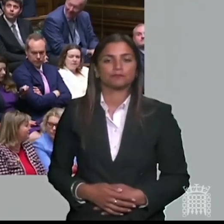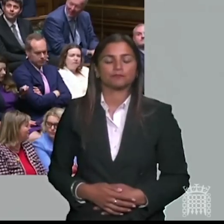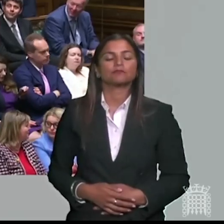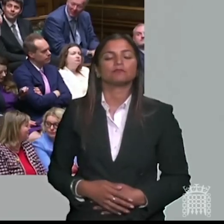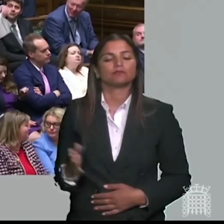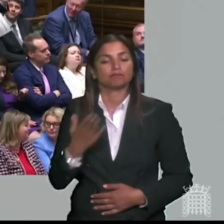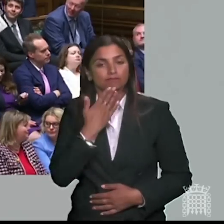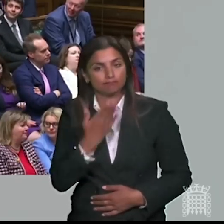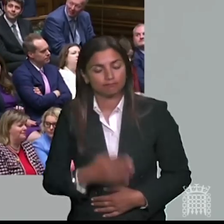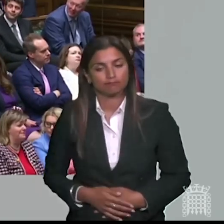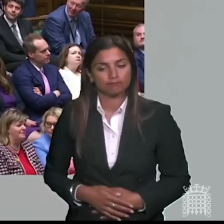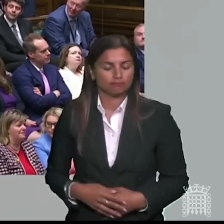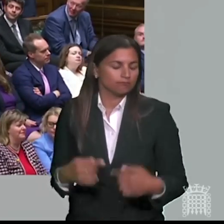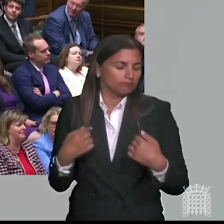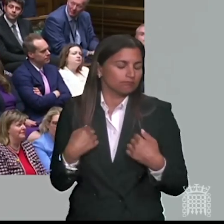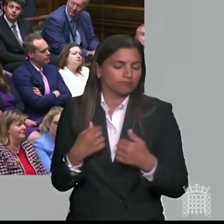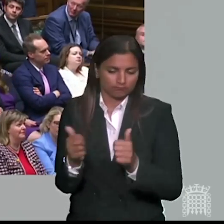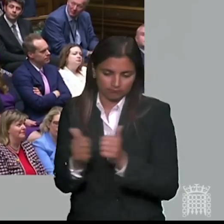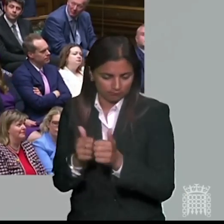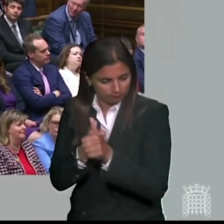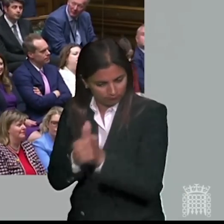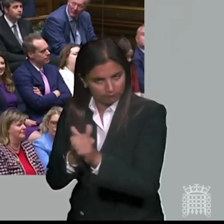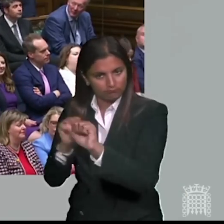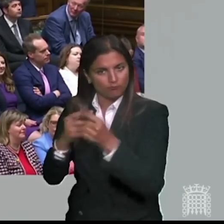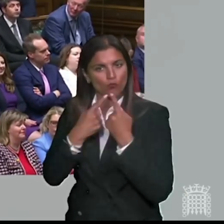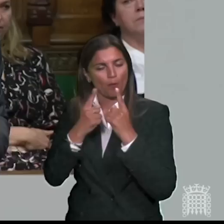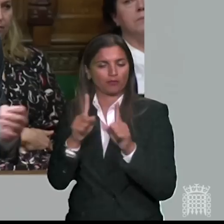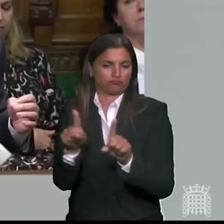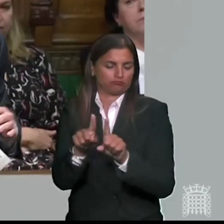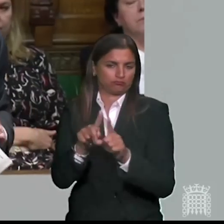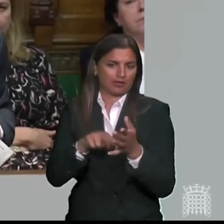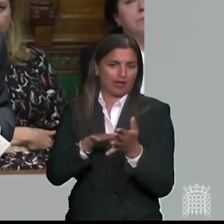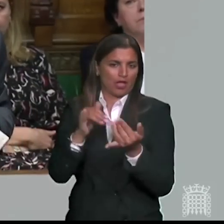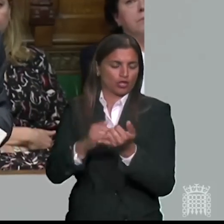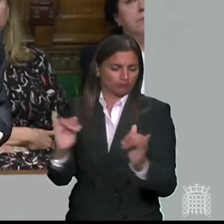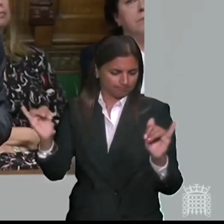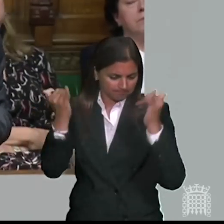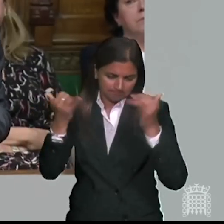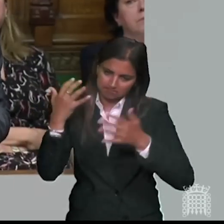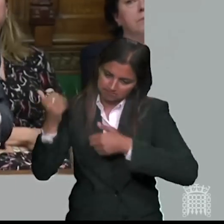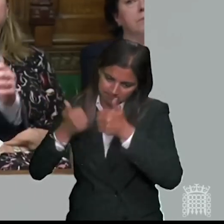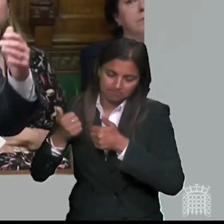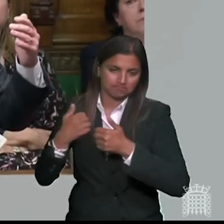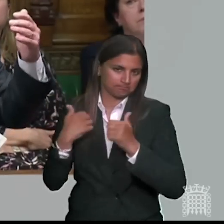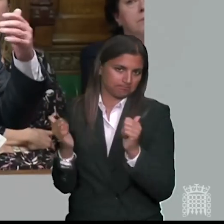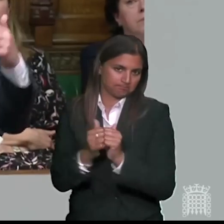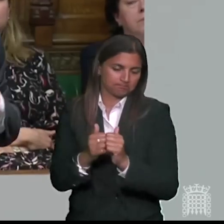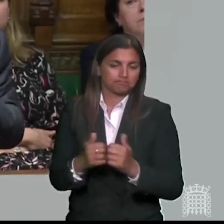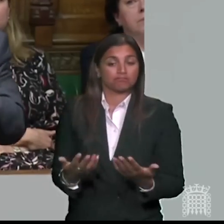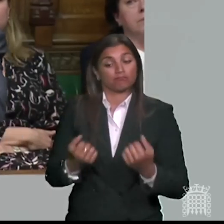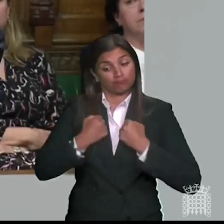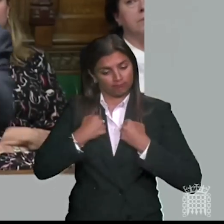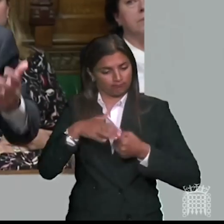you, Mr. Speaker. And can I too associate myself with the remarks you made, celebrating the 75th anniversary of the NHS, and on behalf of